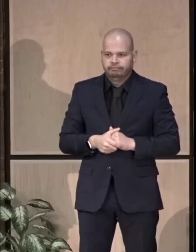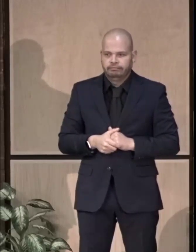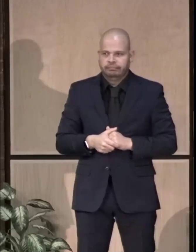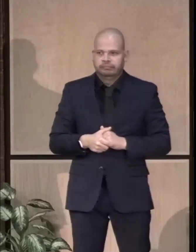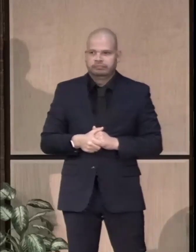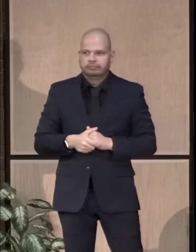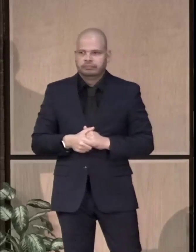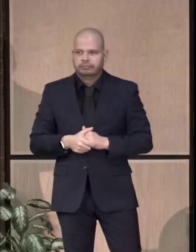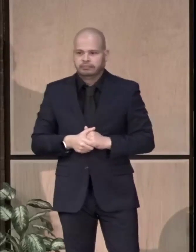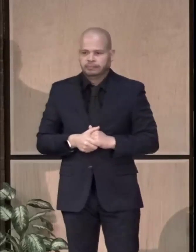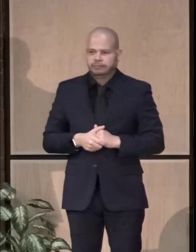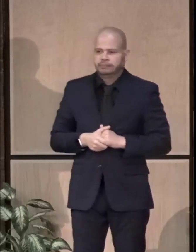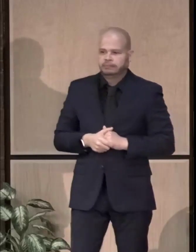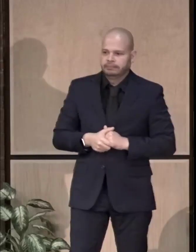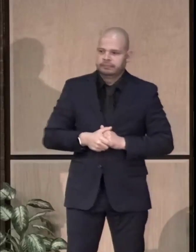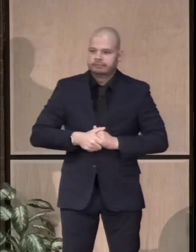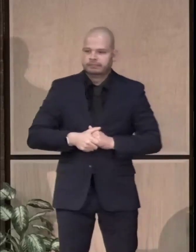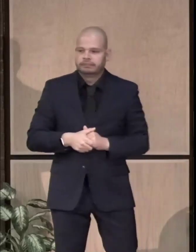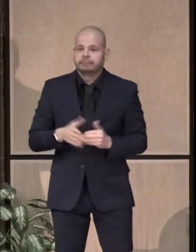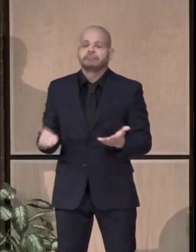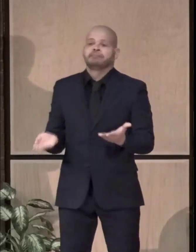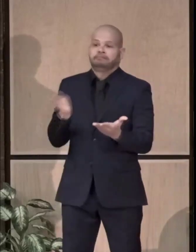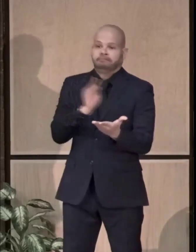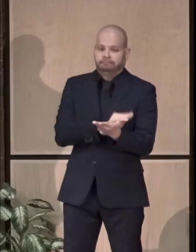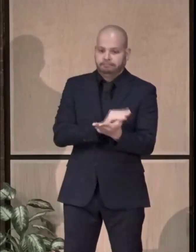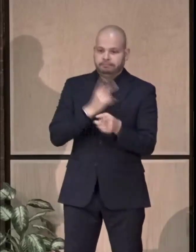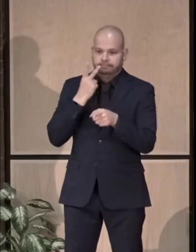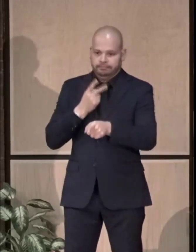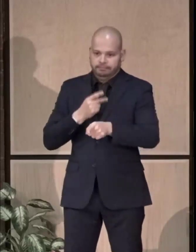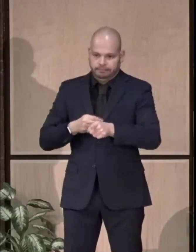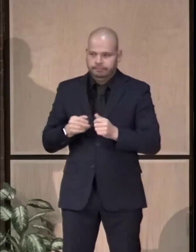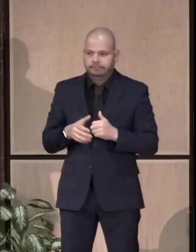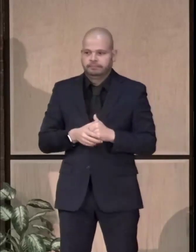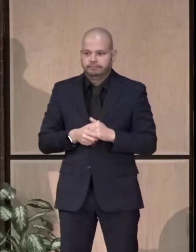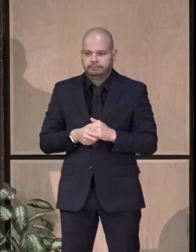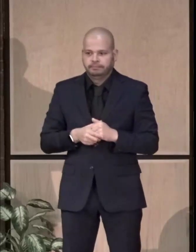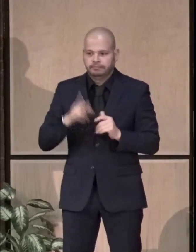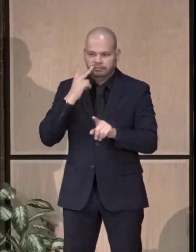Let's look at Exhibit 10B in front of you.